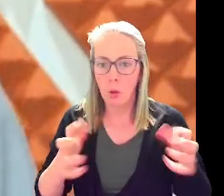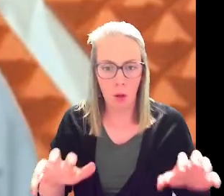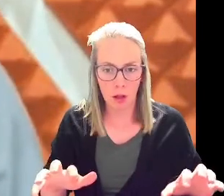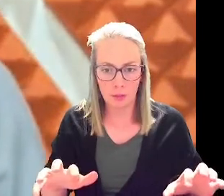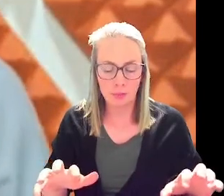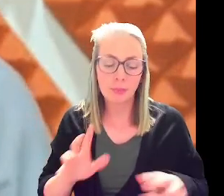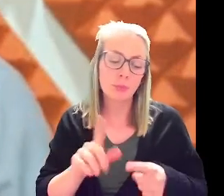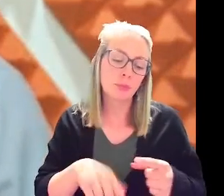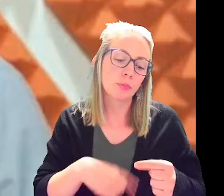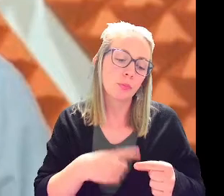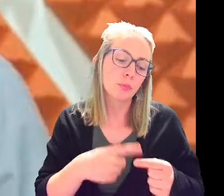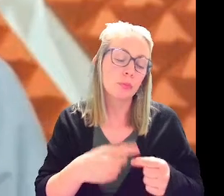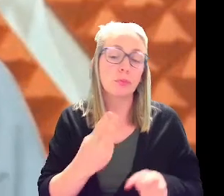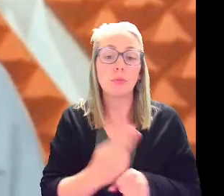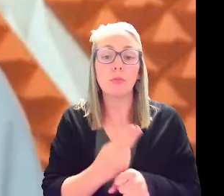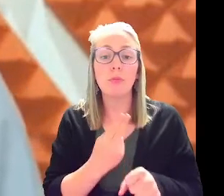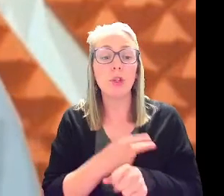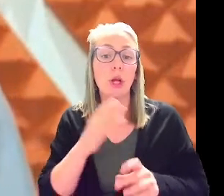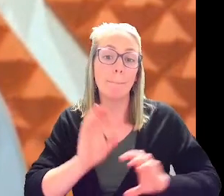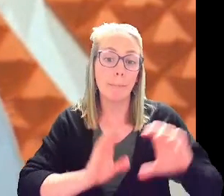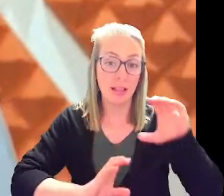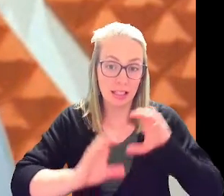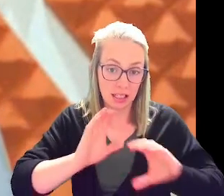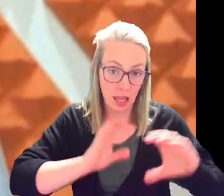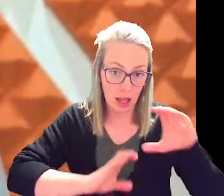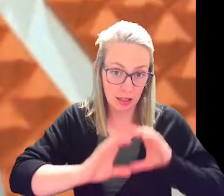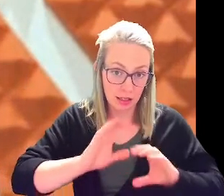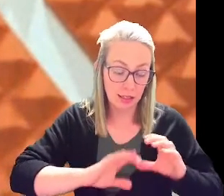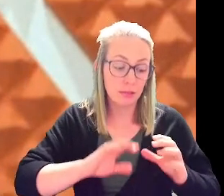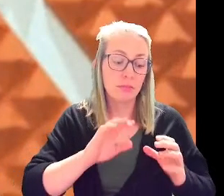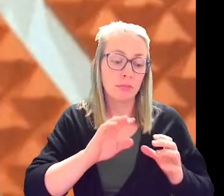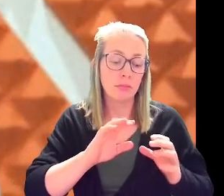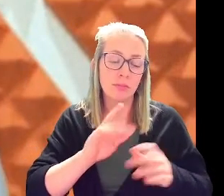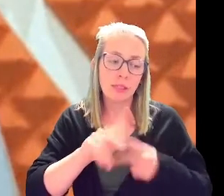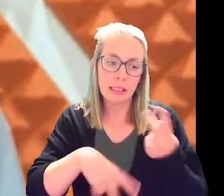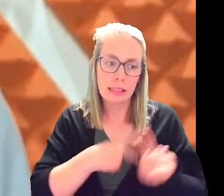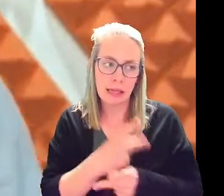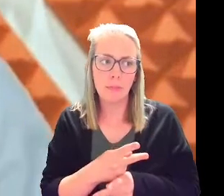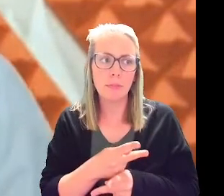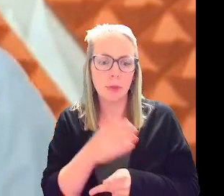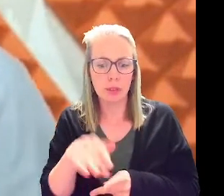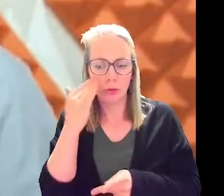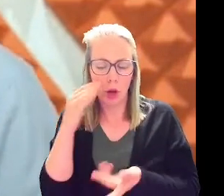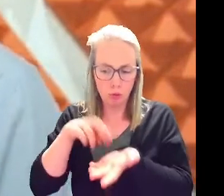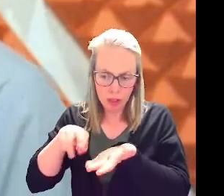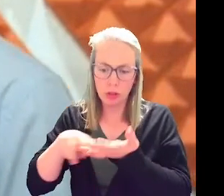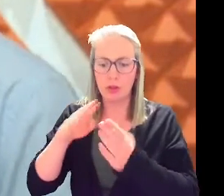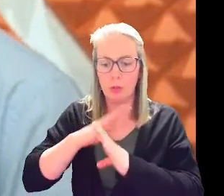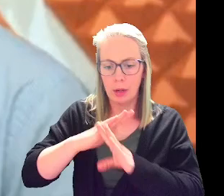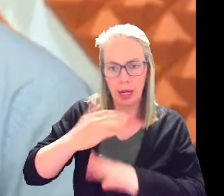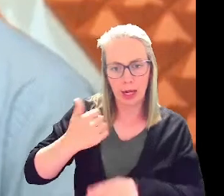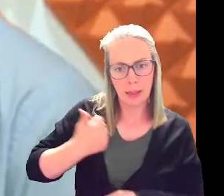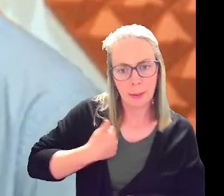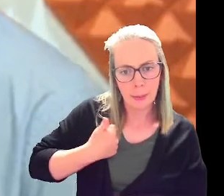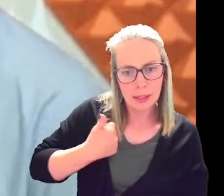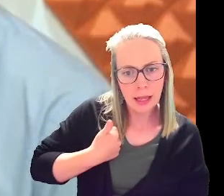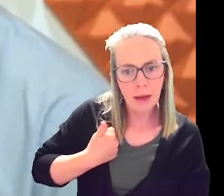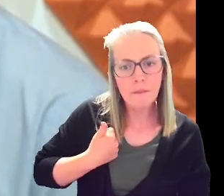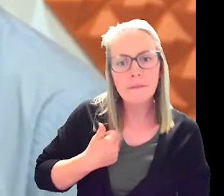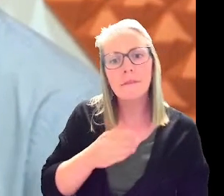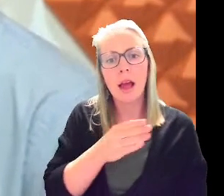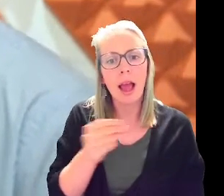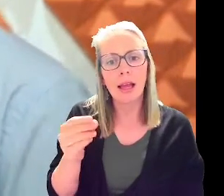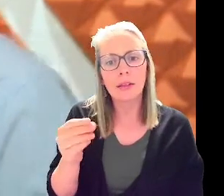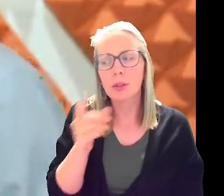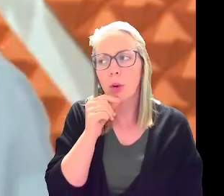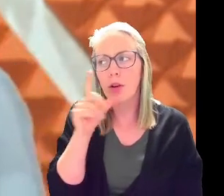using pesticides, be aware that those type of things you're going to need some research in to protect yourself and also to protect wherever it